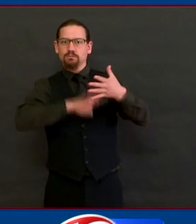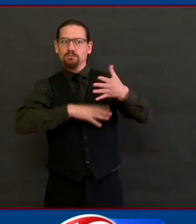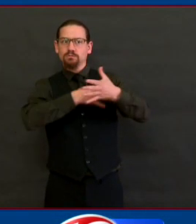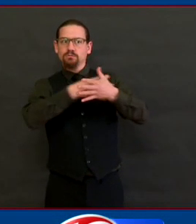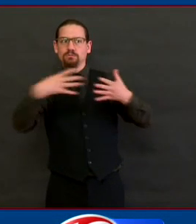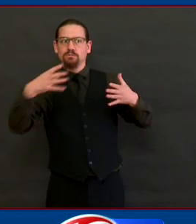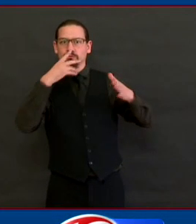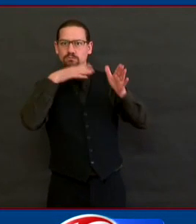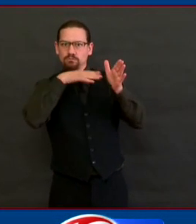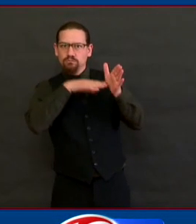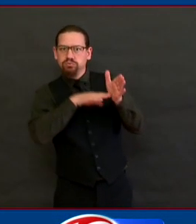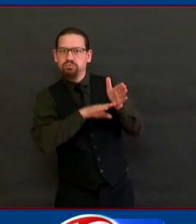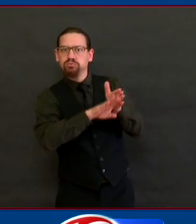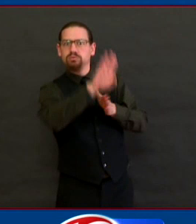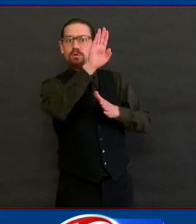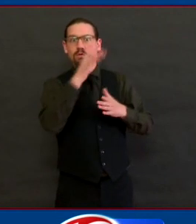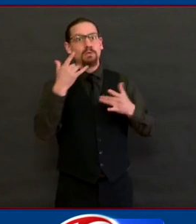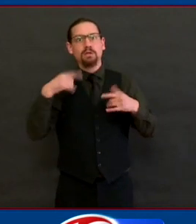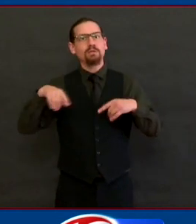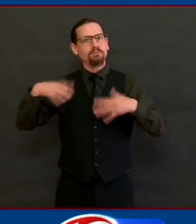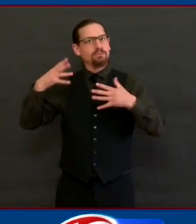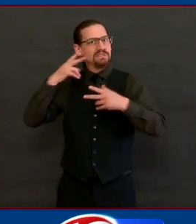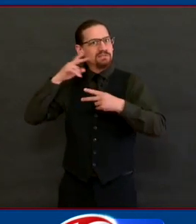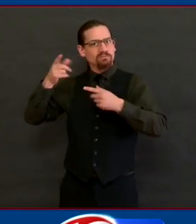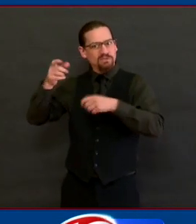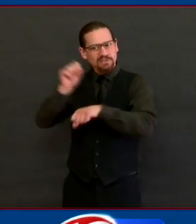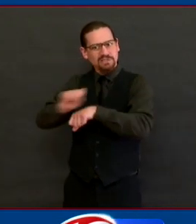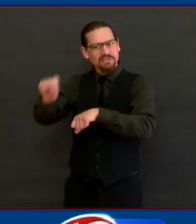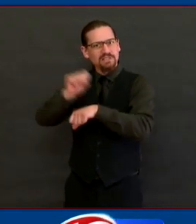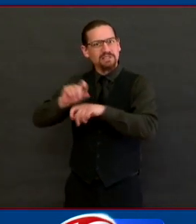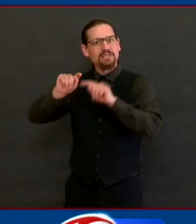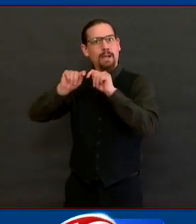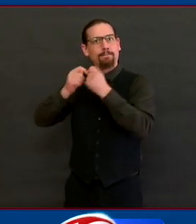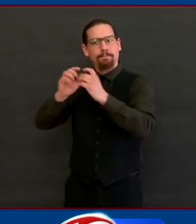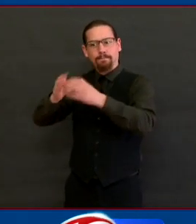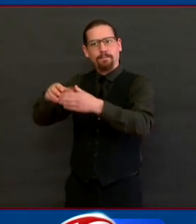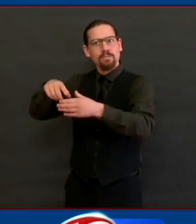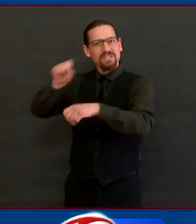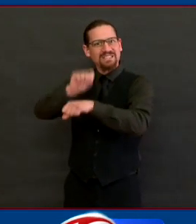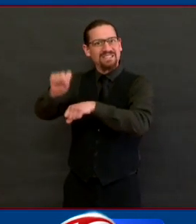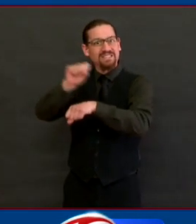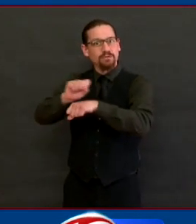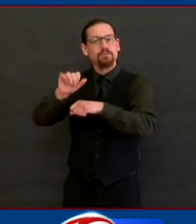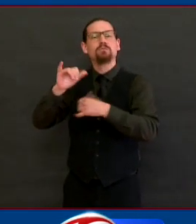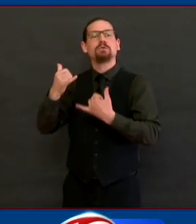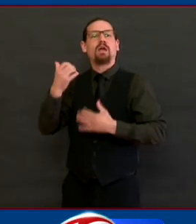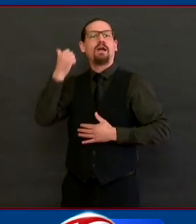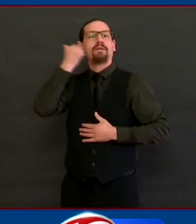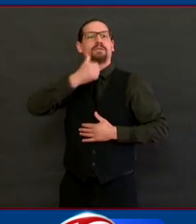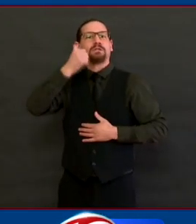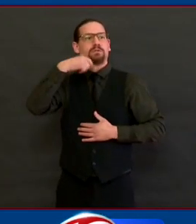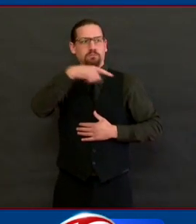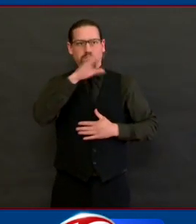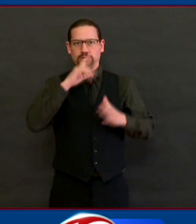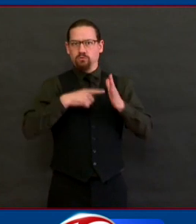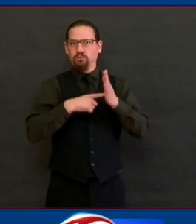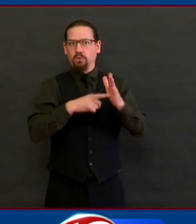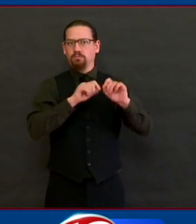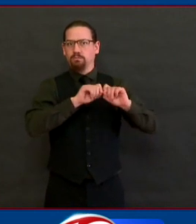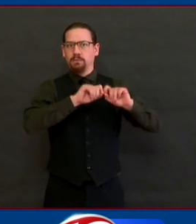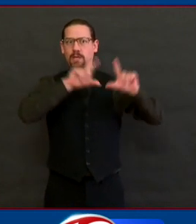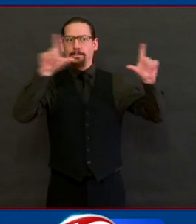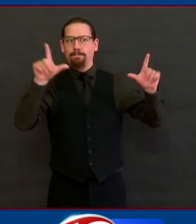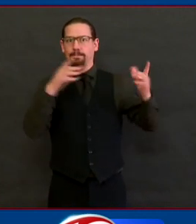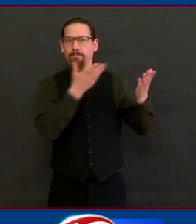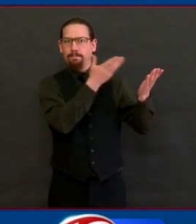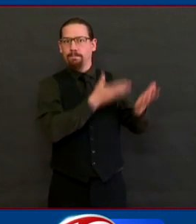created. And from today going forward, in every one of these press events, we will have that dashboard on the screen. It